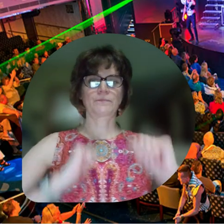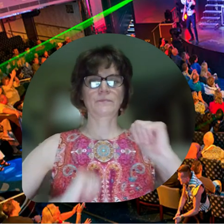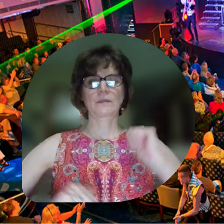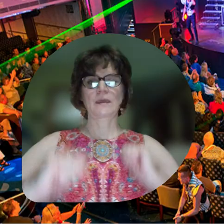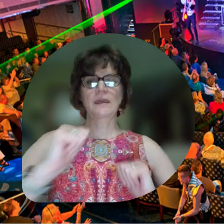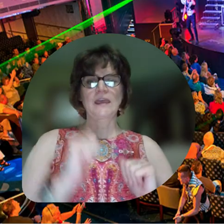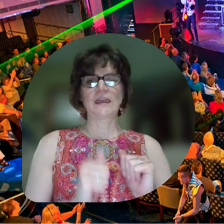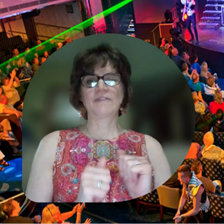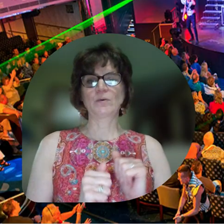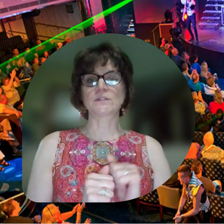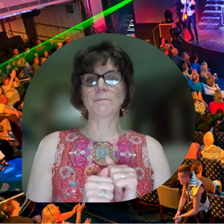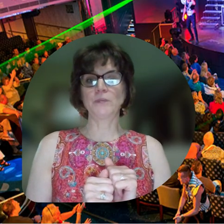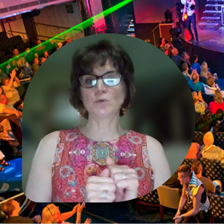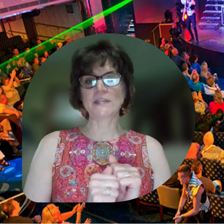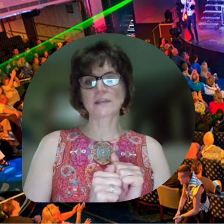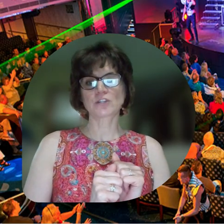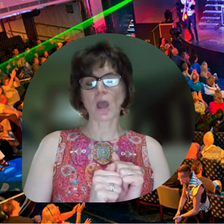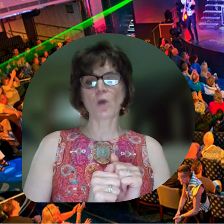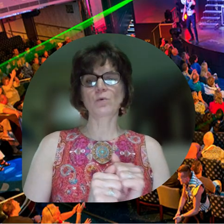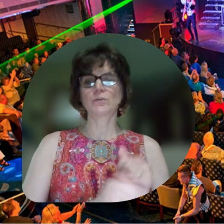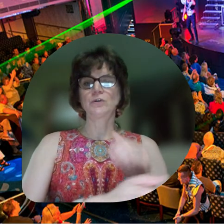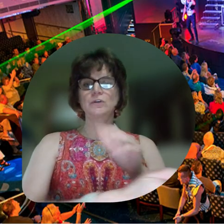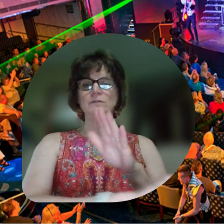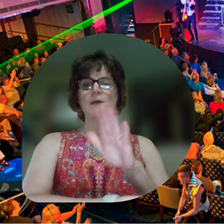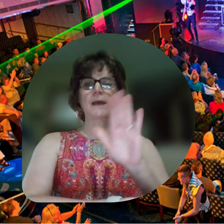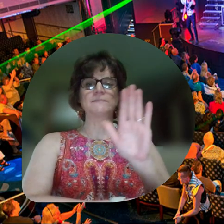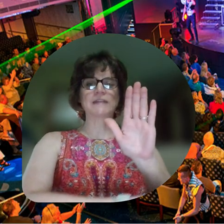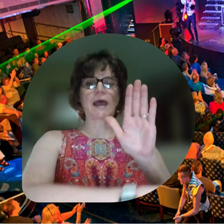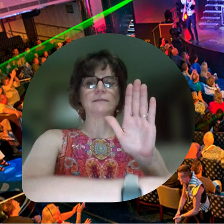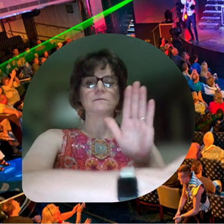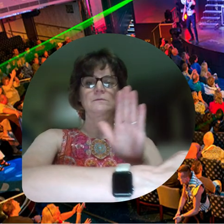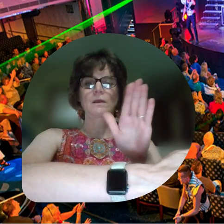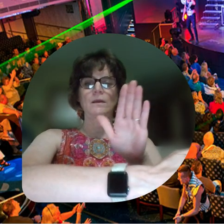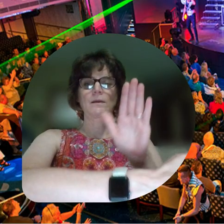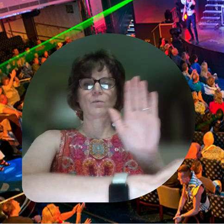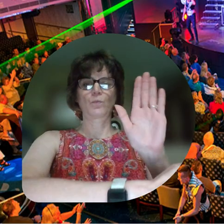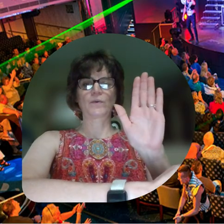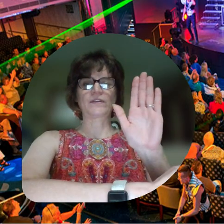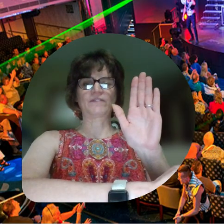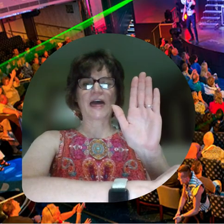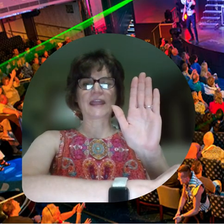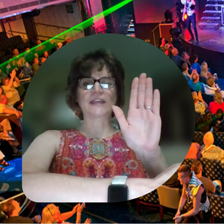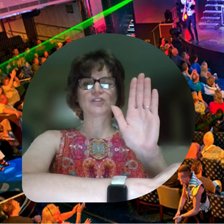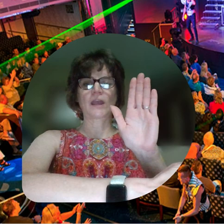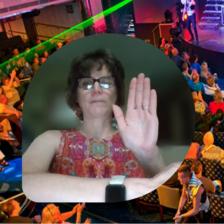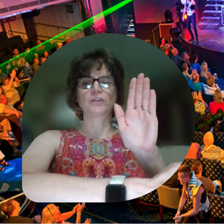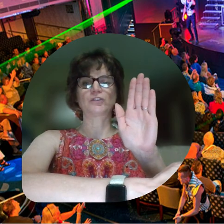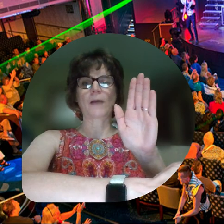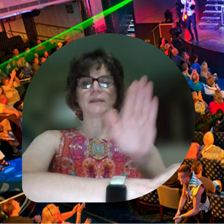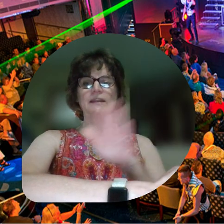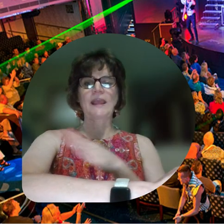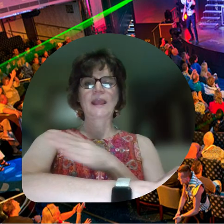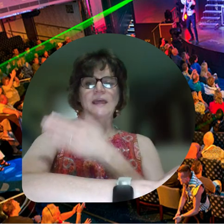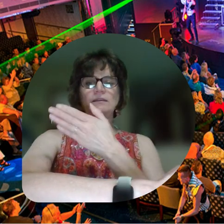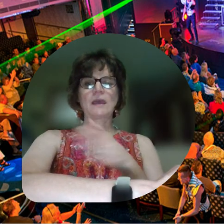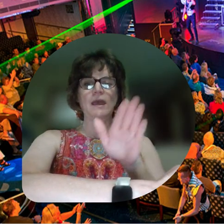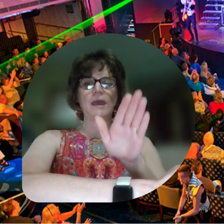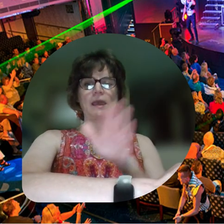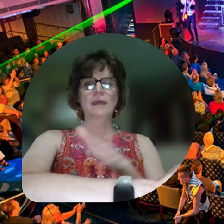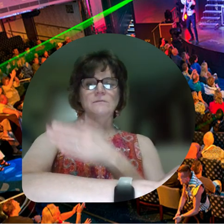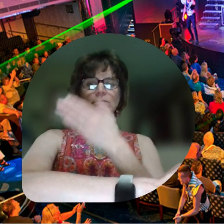theater. If it was a music show, you could sign with the flat hand shape on your dominant